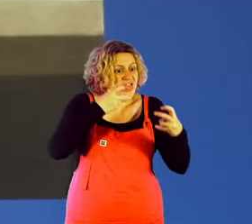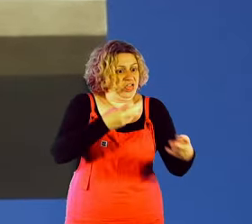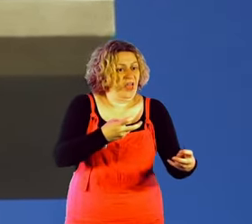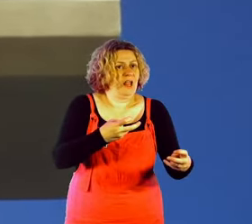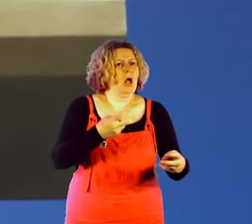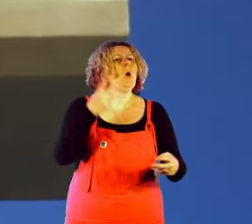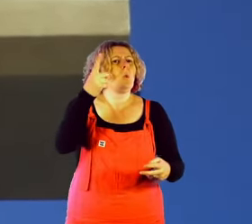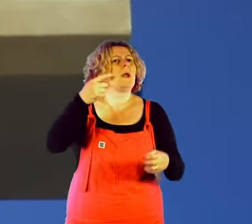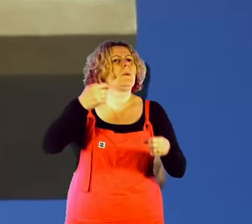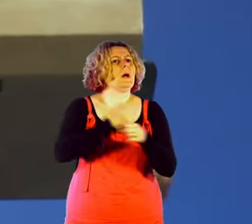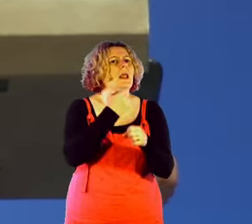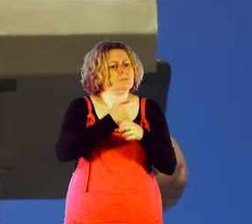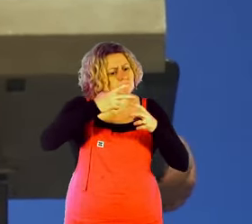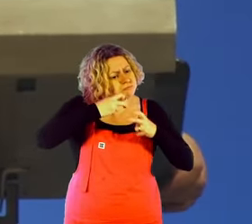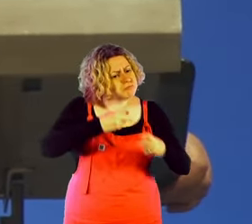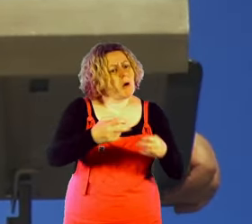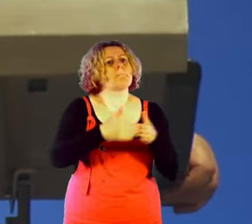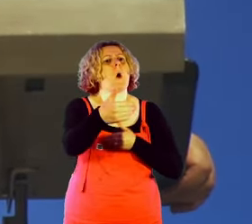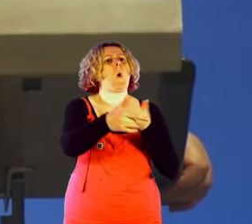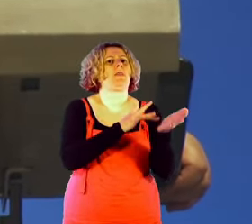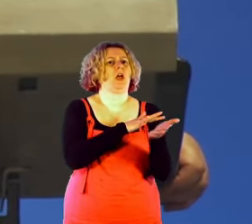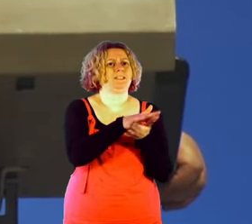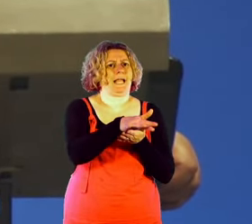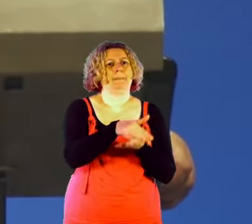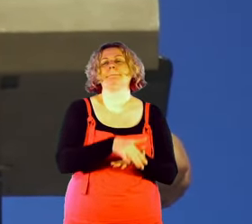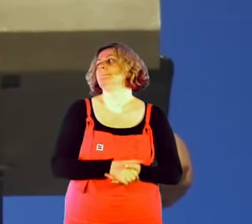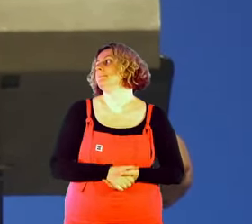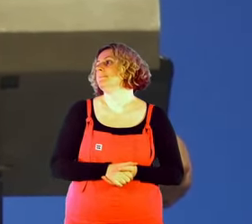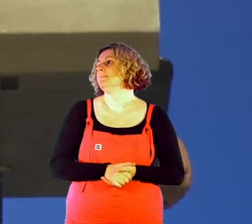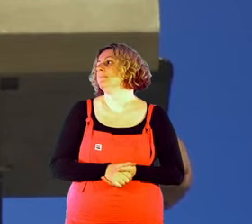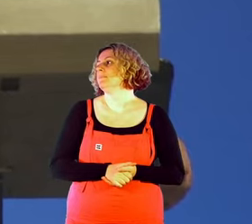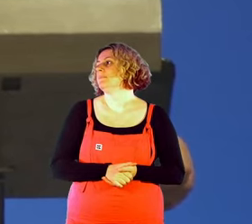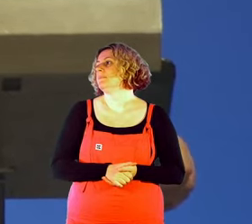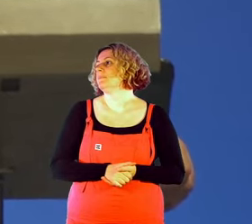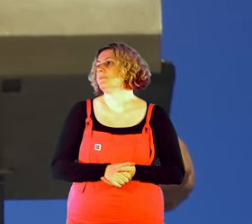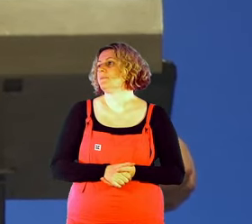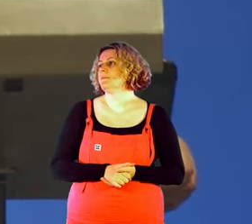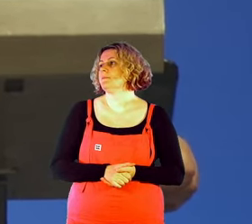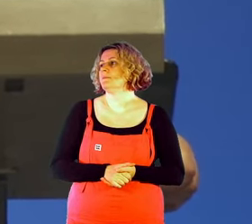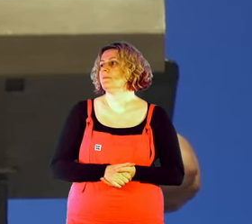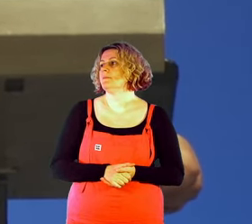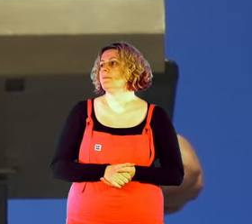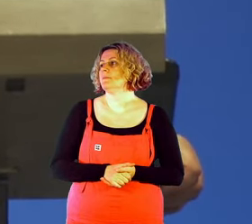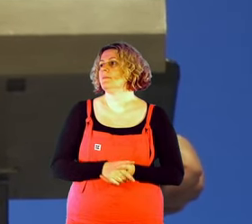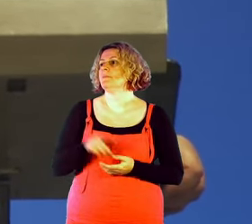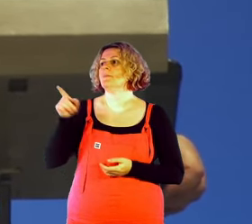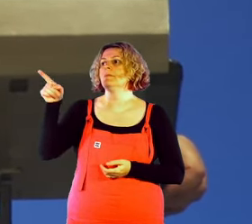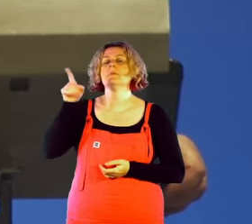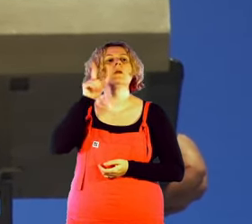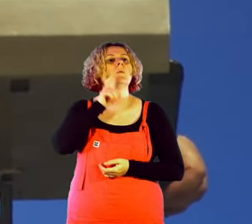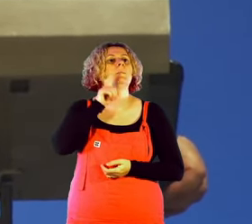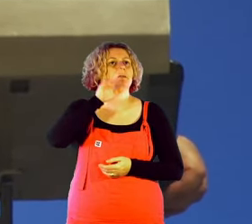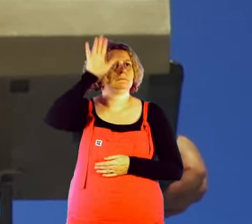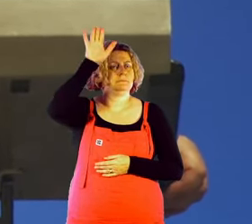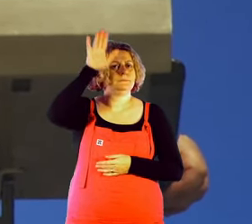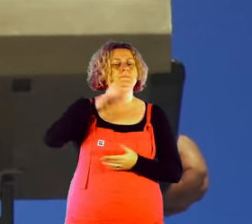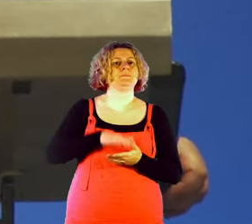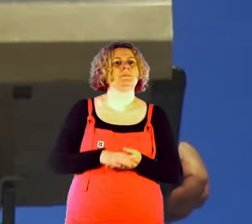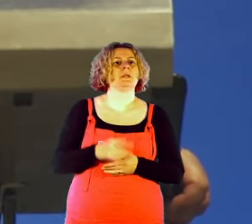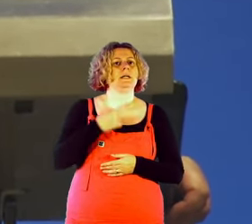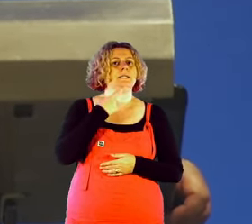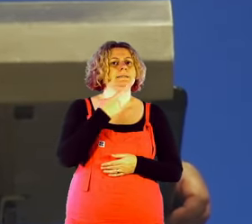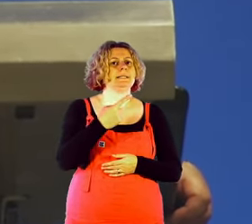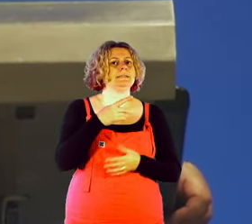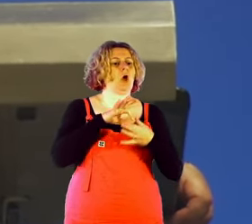Jane. Hi. With the relationship brokenness and vulnerabilities, what's your view on